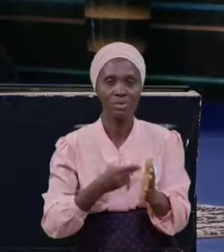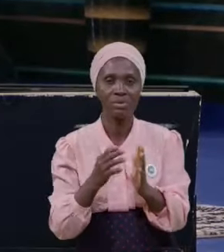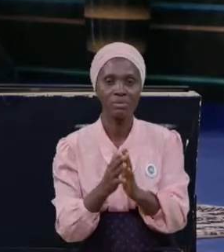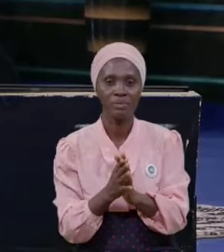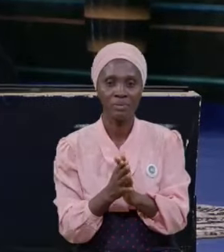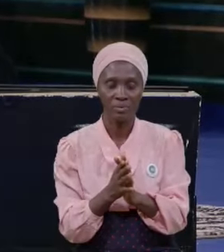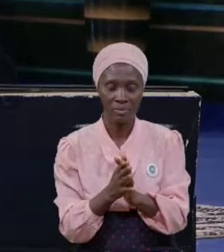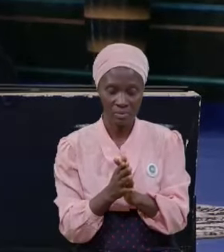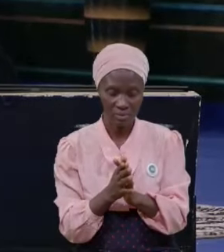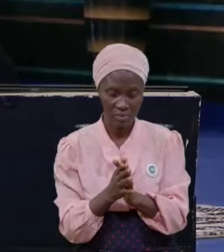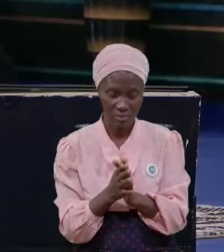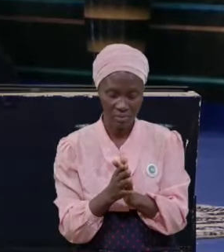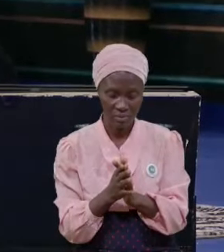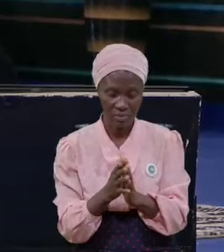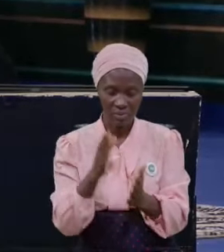Amen.